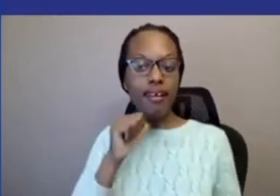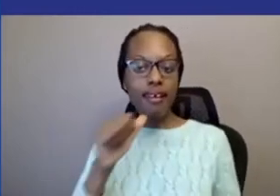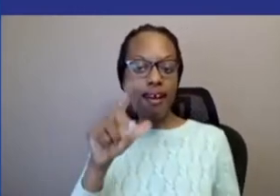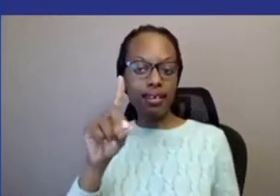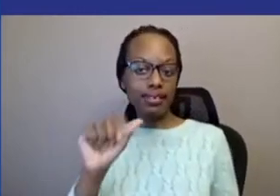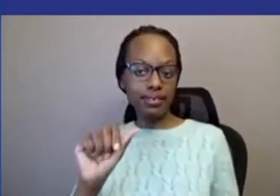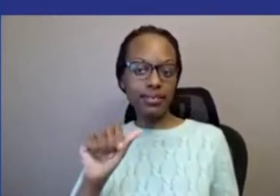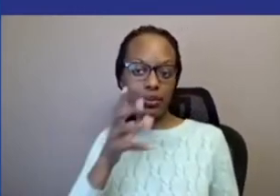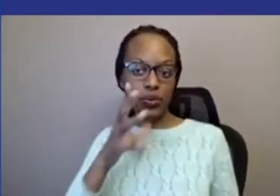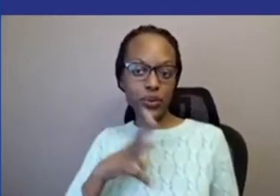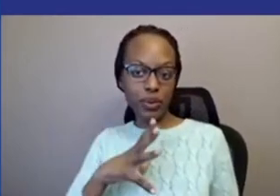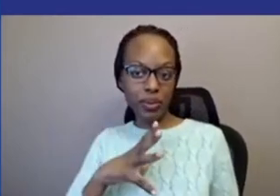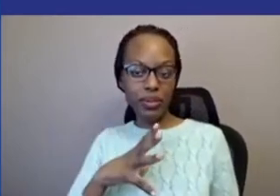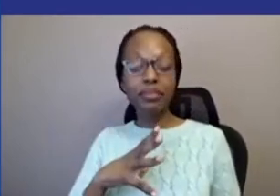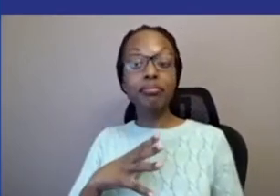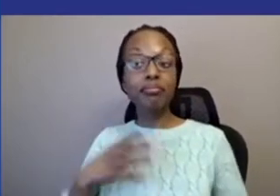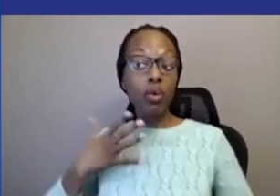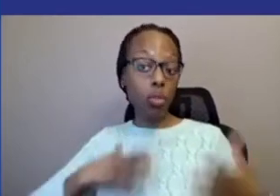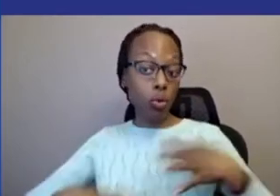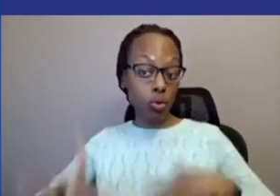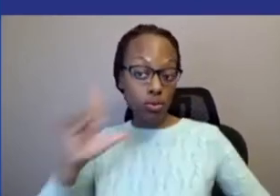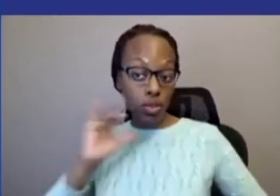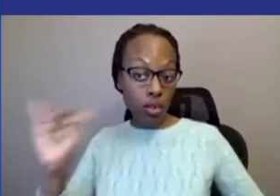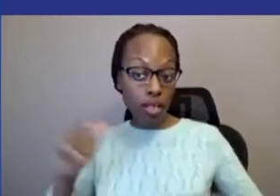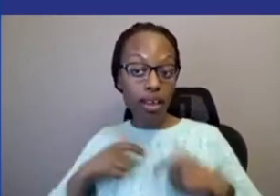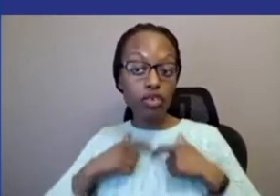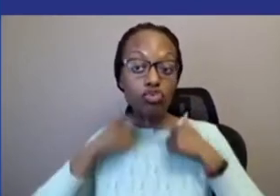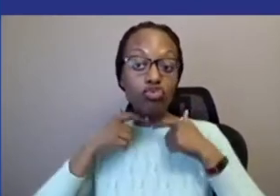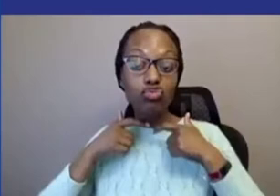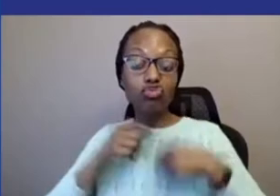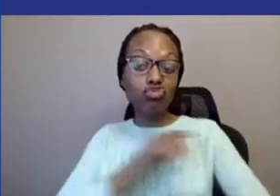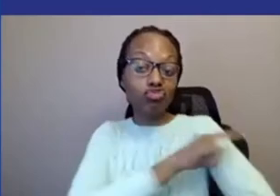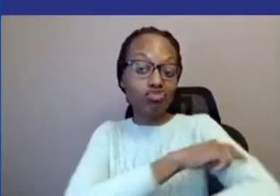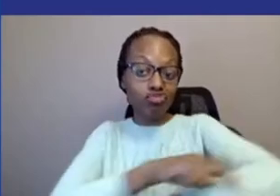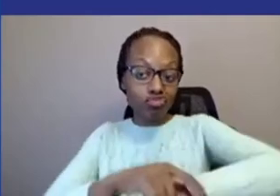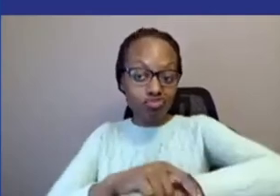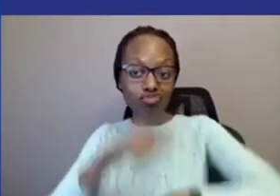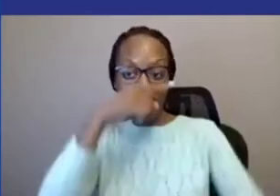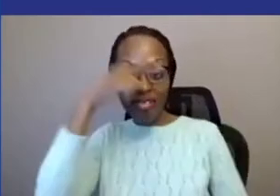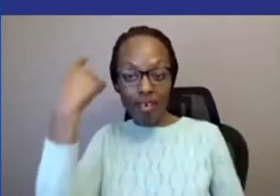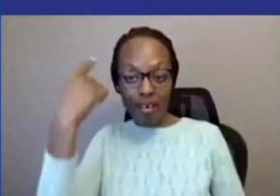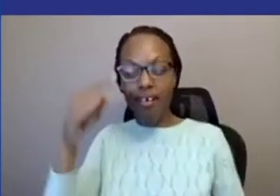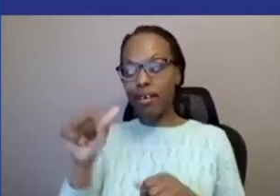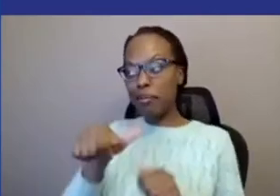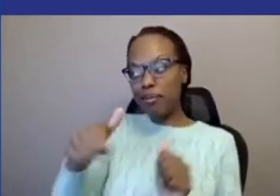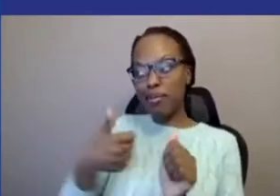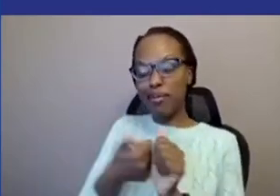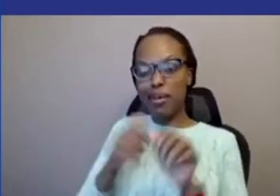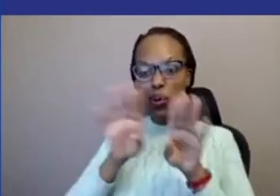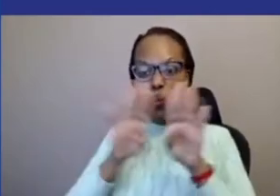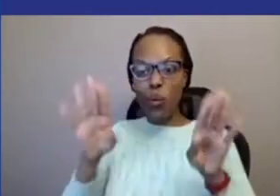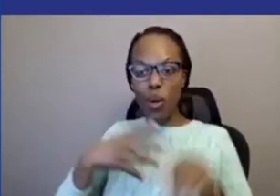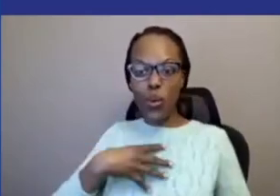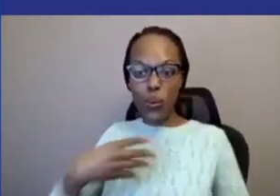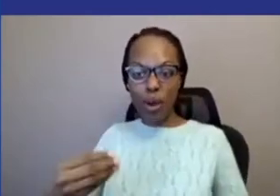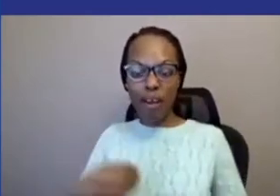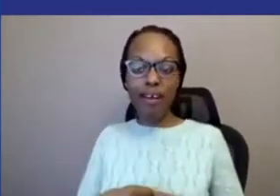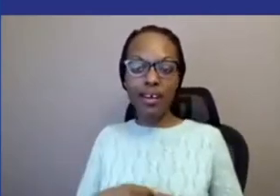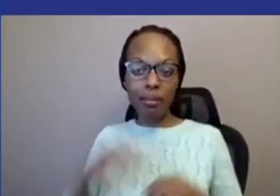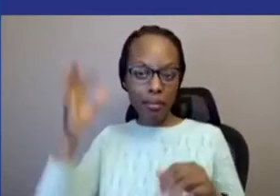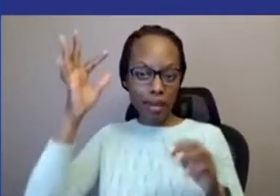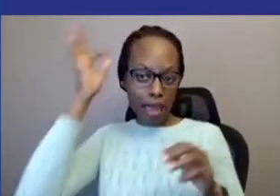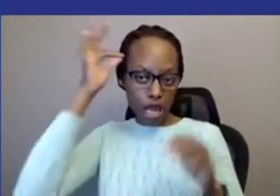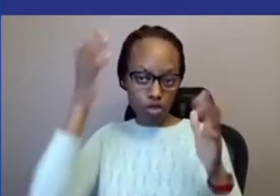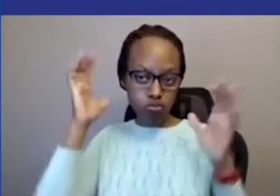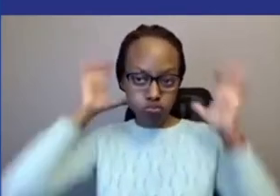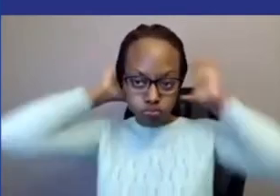I'm wearing a black turtleneck and in front of a white wall with my hair in a ponytail.